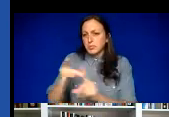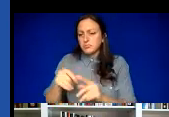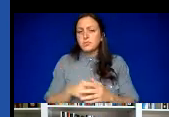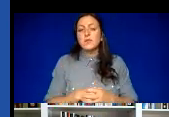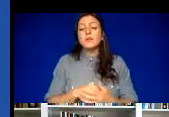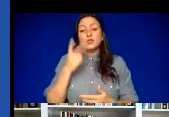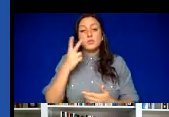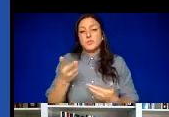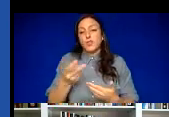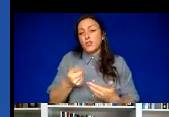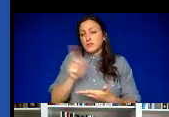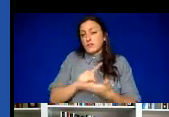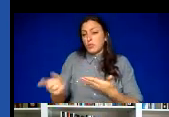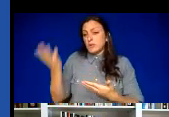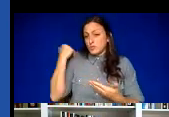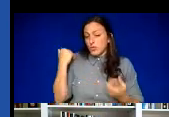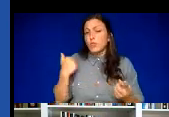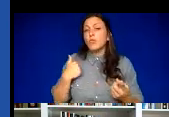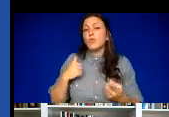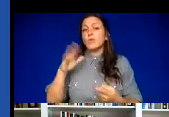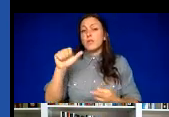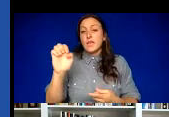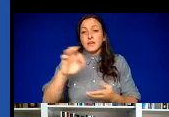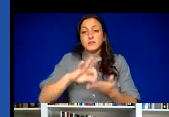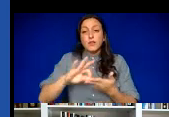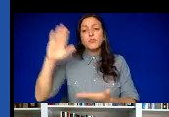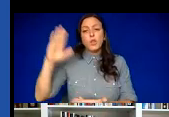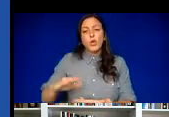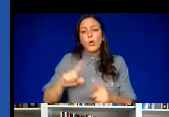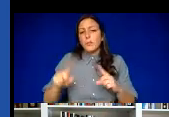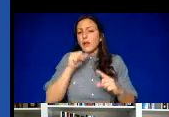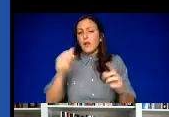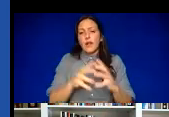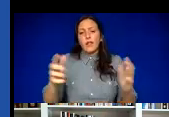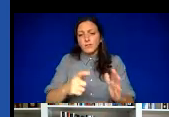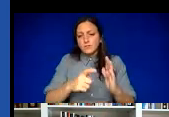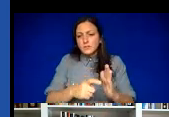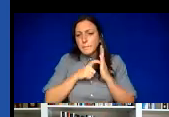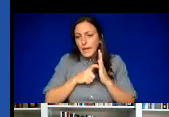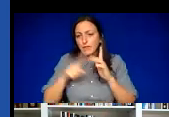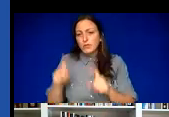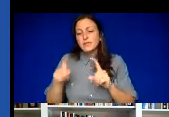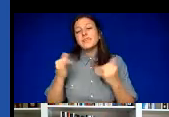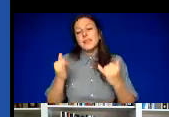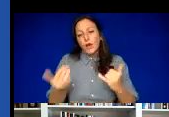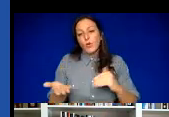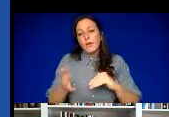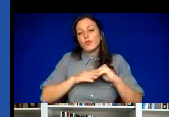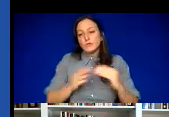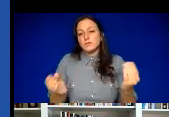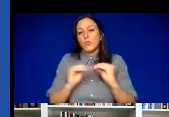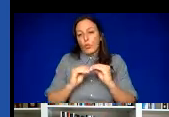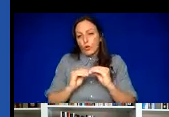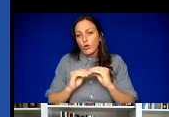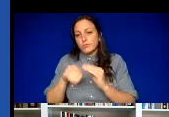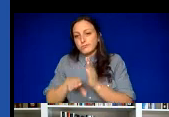ago as case counts were still low, there just wasn't as much demand. We are seeing demand increase now as there are more